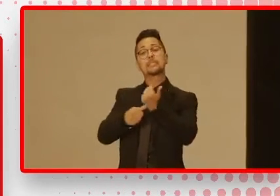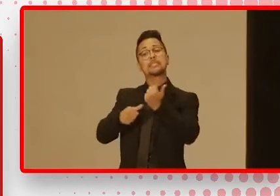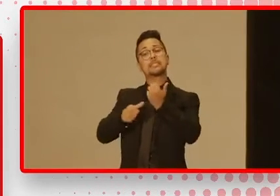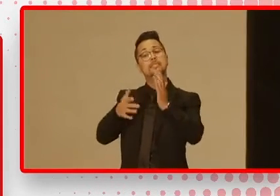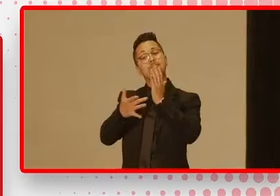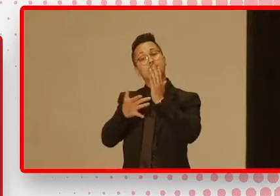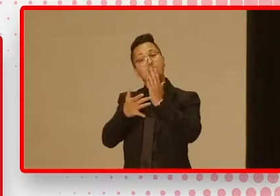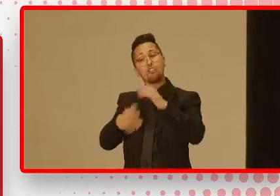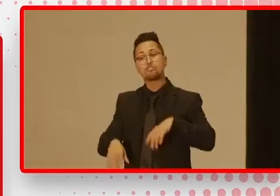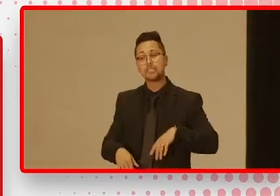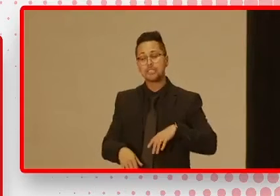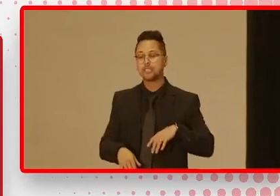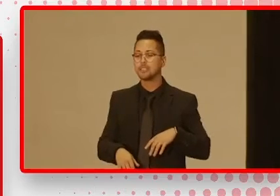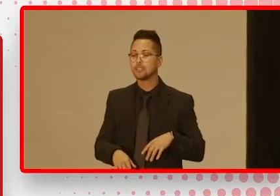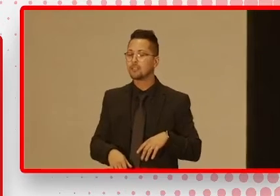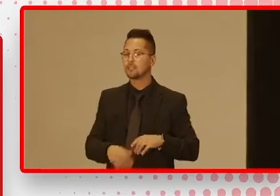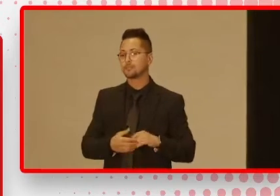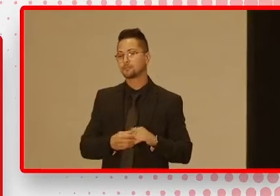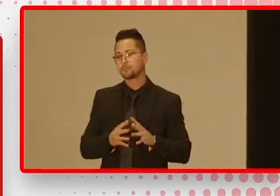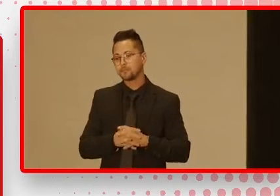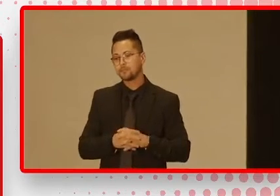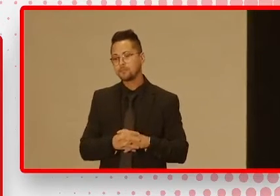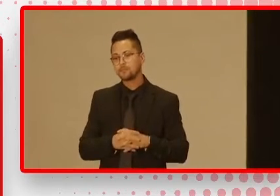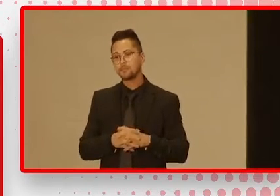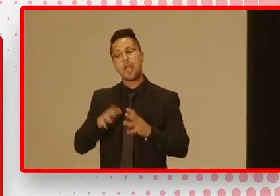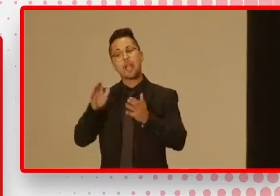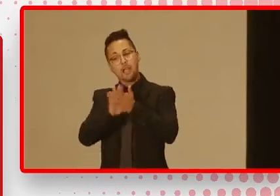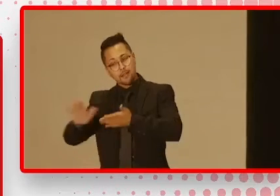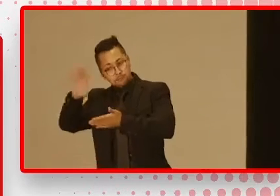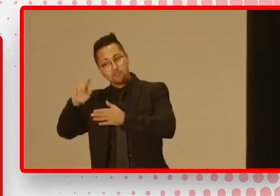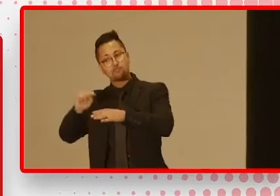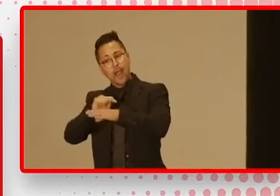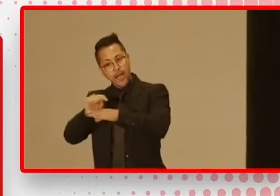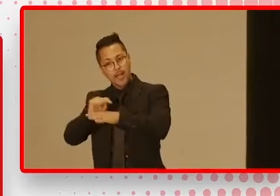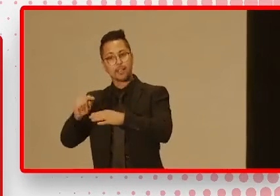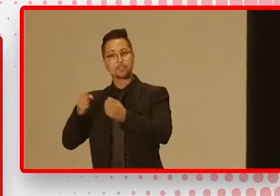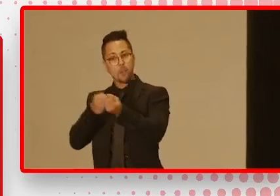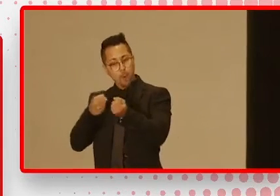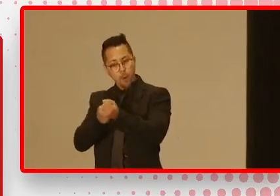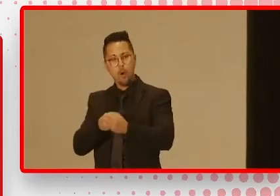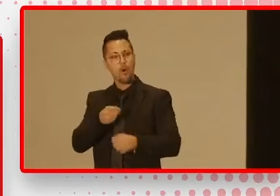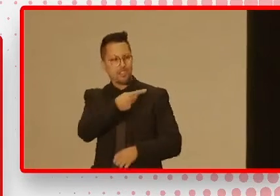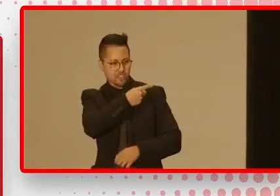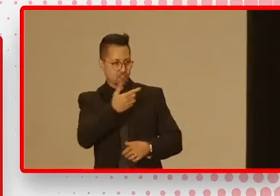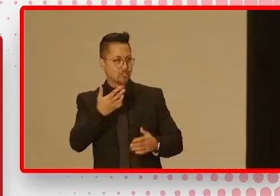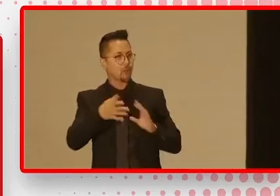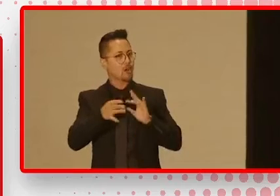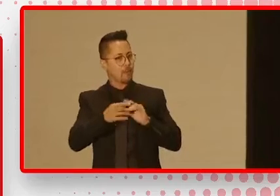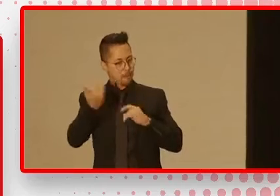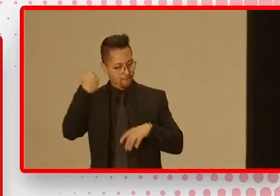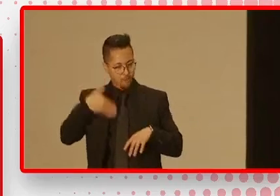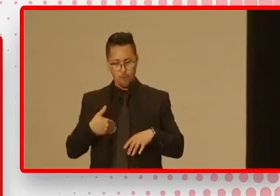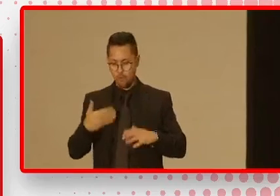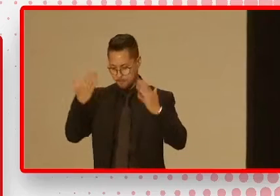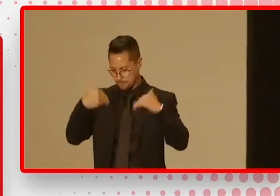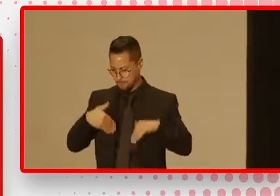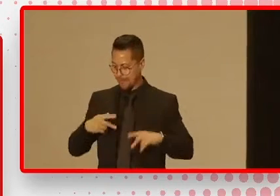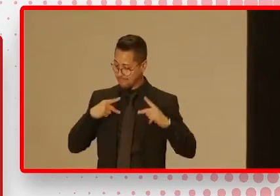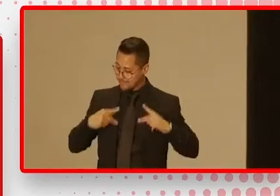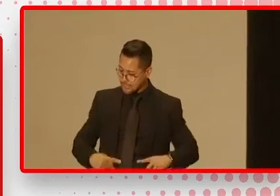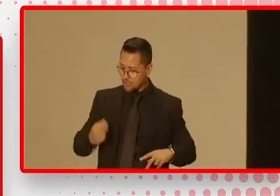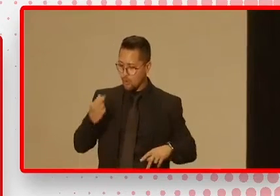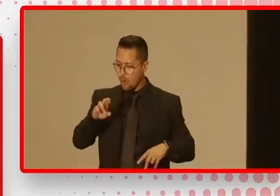example of a service we may provide. Post-secondary training support, which you talked about earlier. Physical or mental